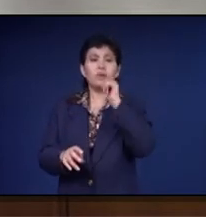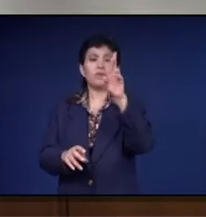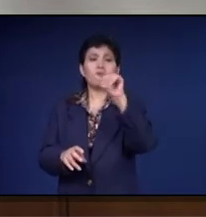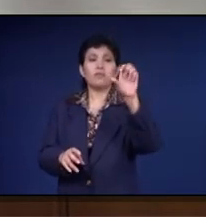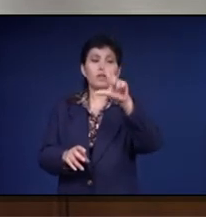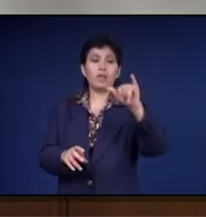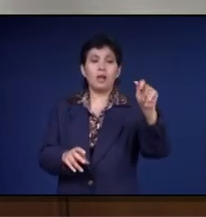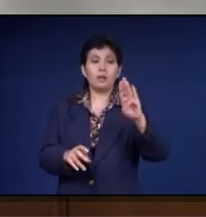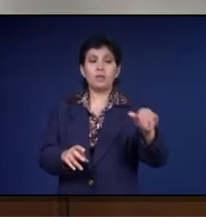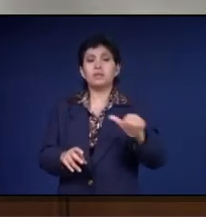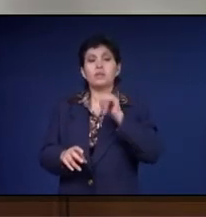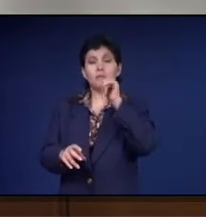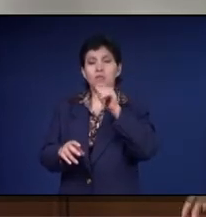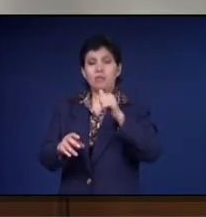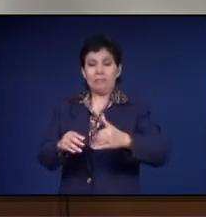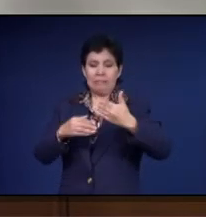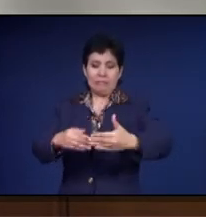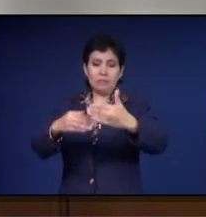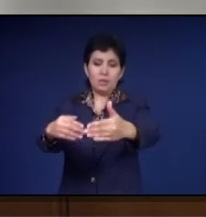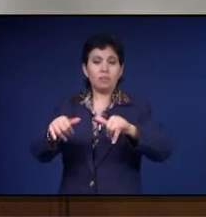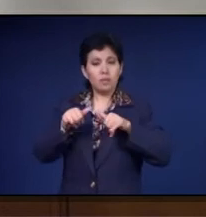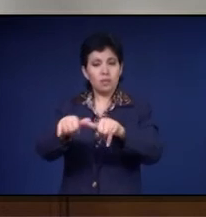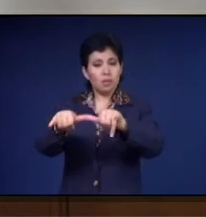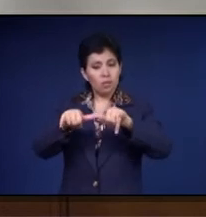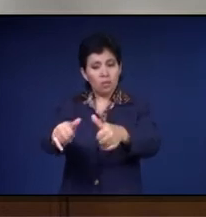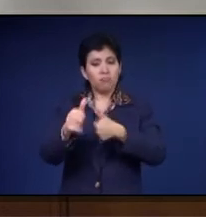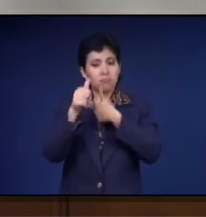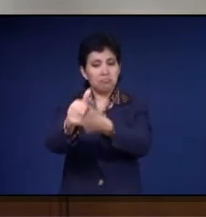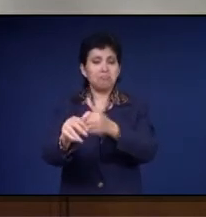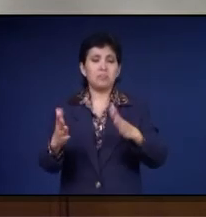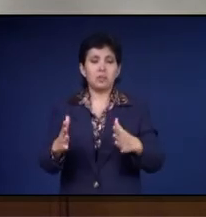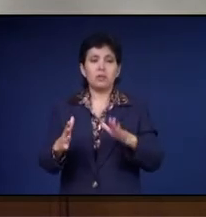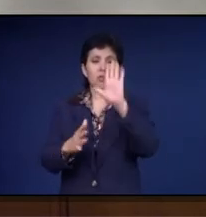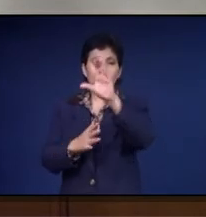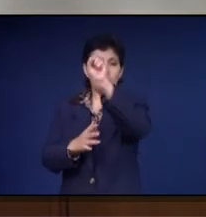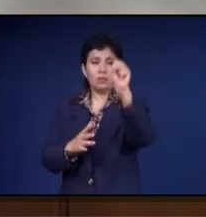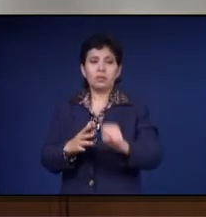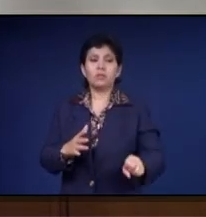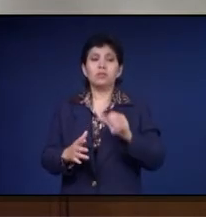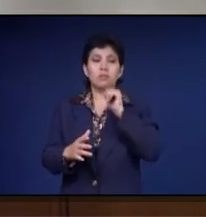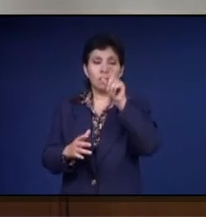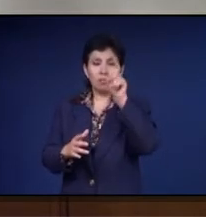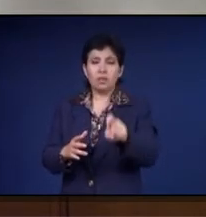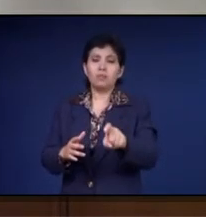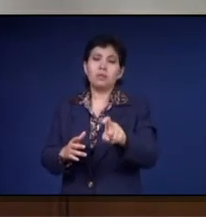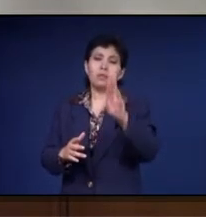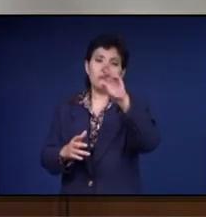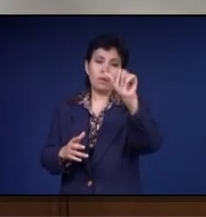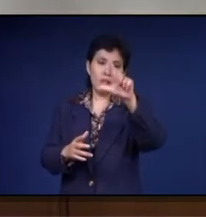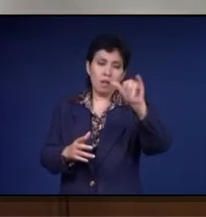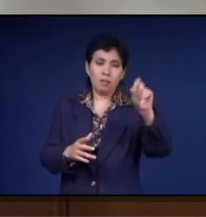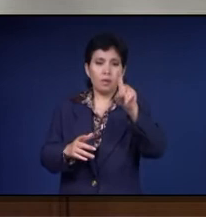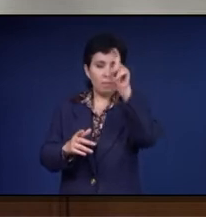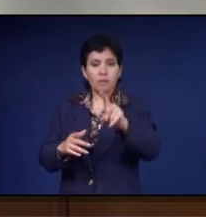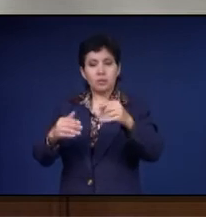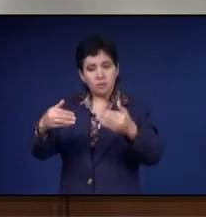reliable because it is not constant over time. For your questionnaire or your test to be able to be reliable, it